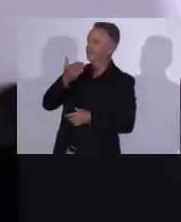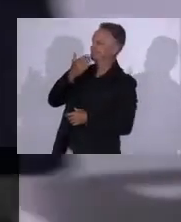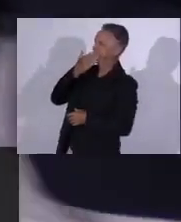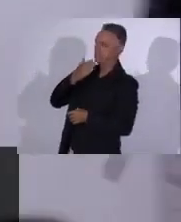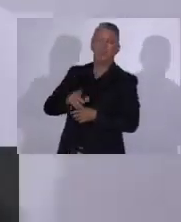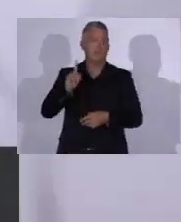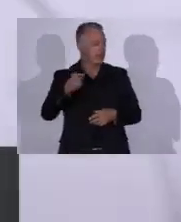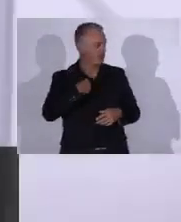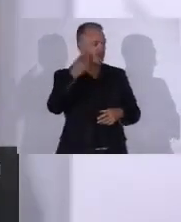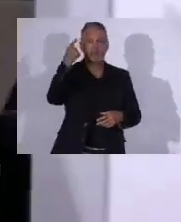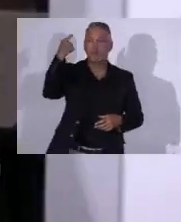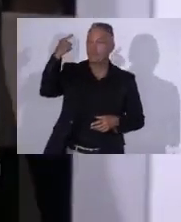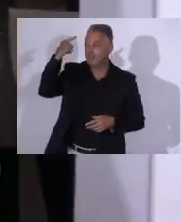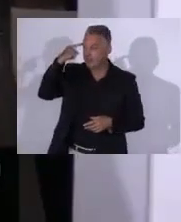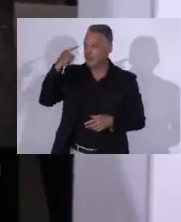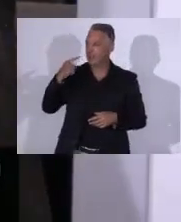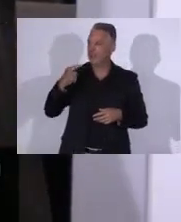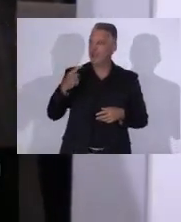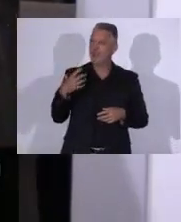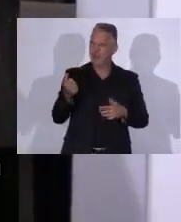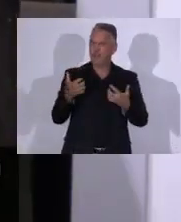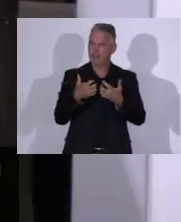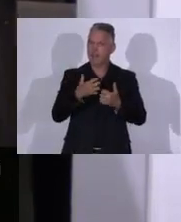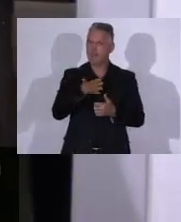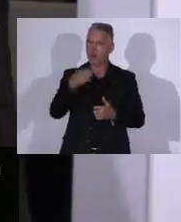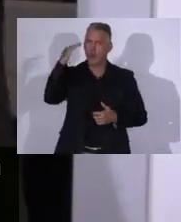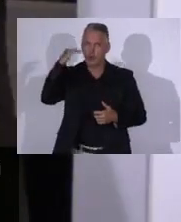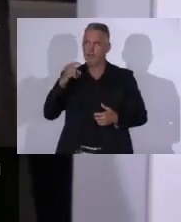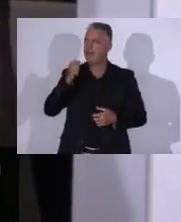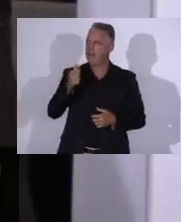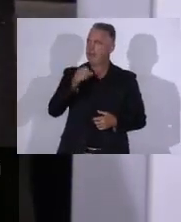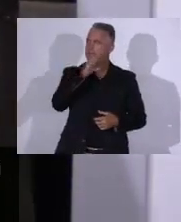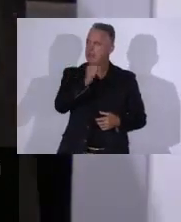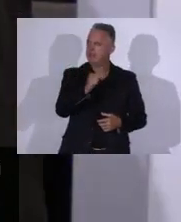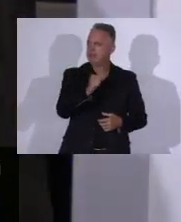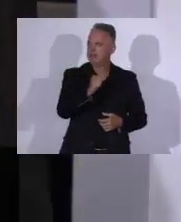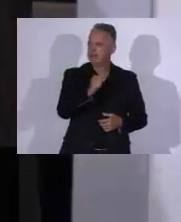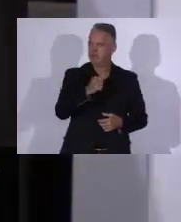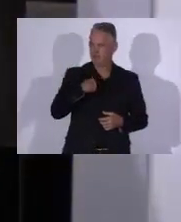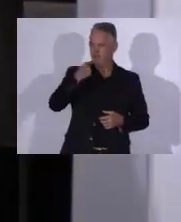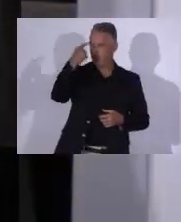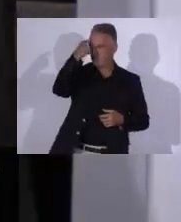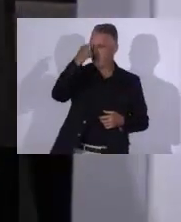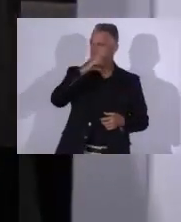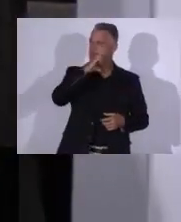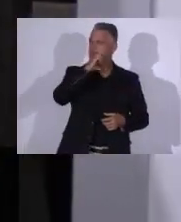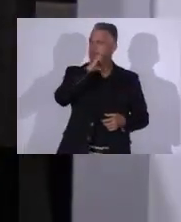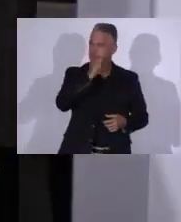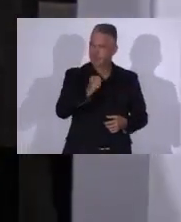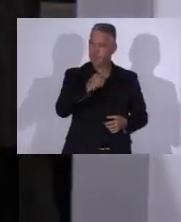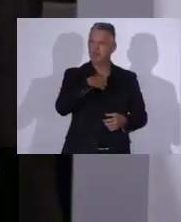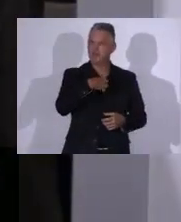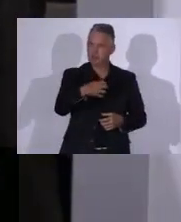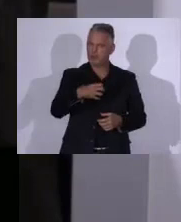socialization. So I was really interested to hear that there's far more women involved than men, because I thought especially men maybe are